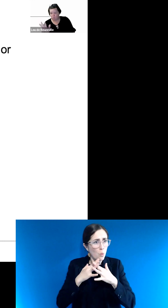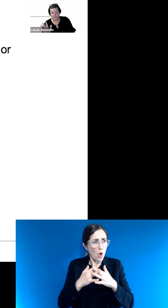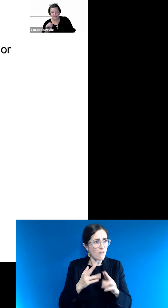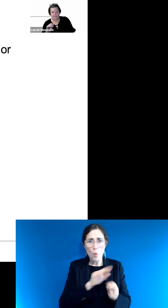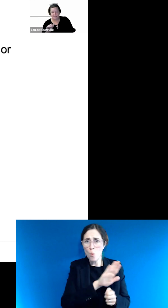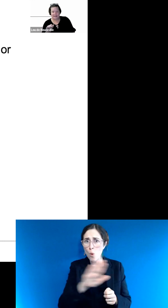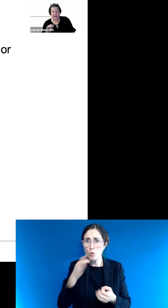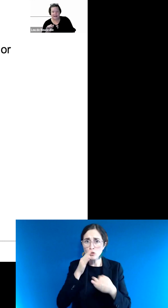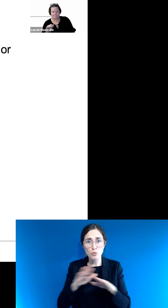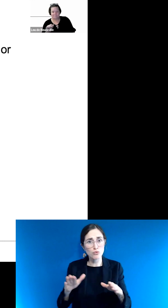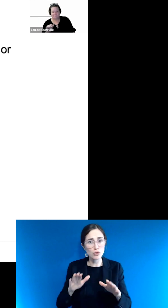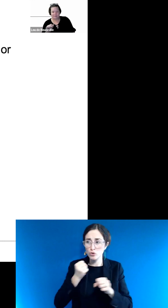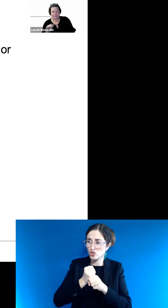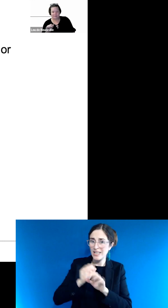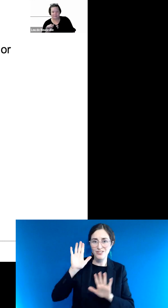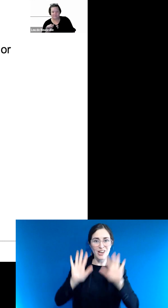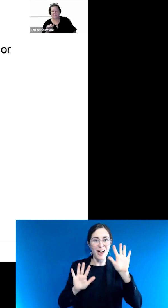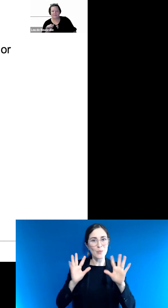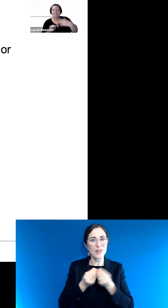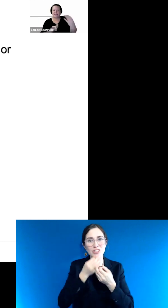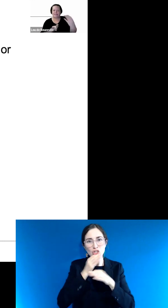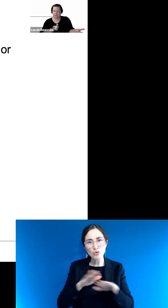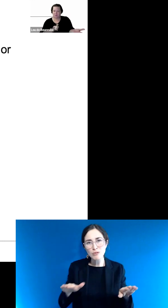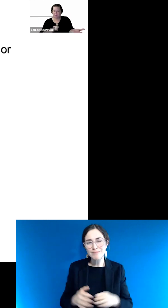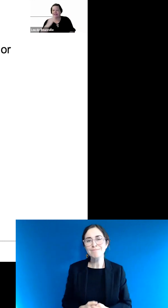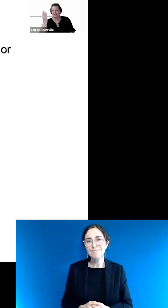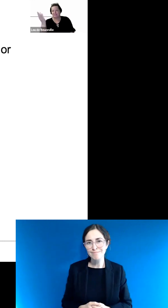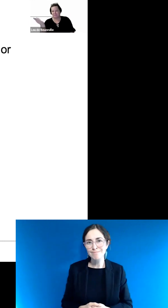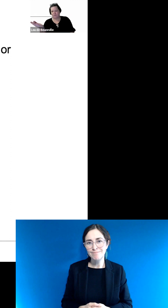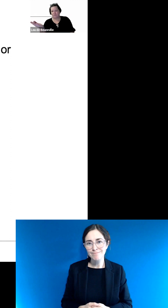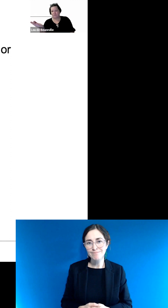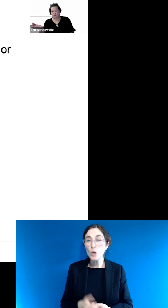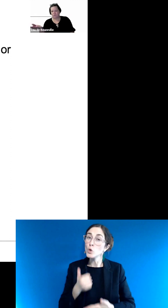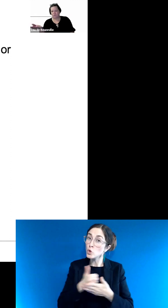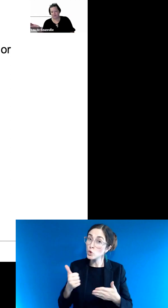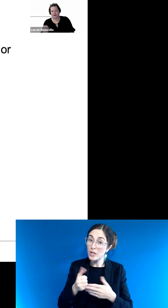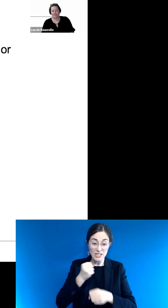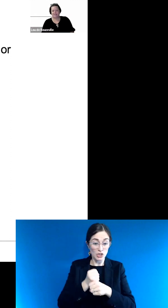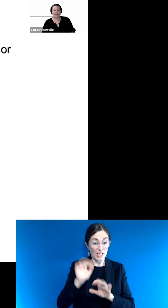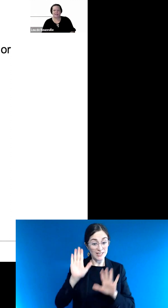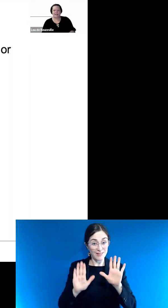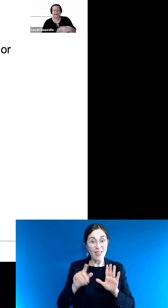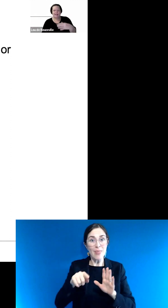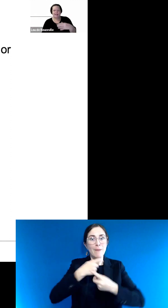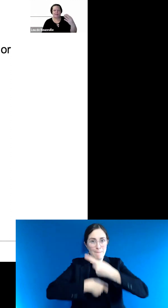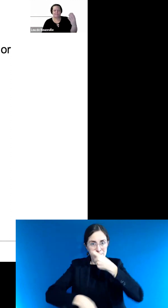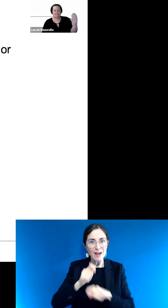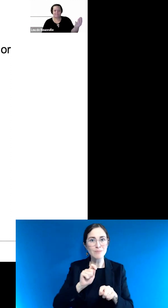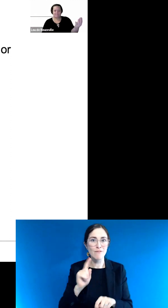to all kids. The things that they gesture about tends to be their first words or signs.